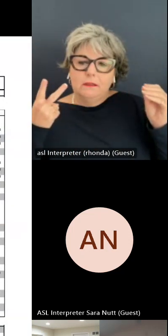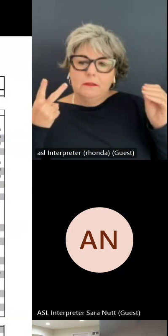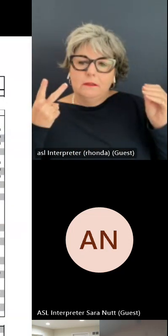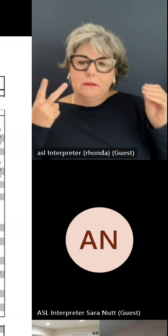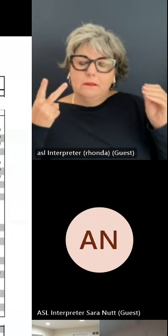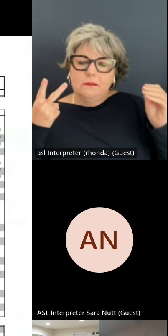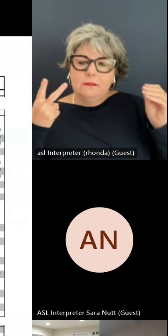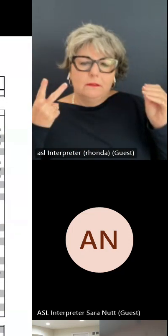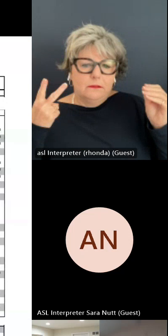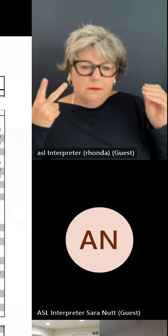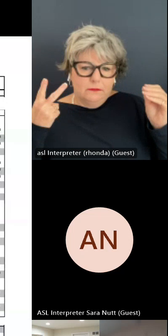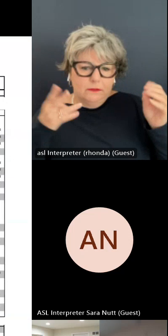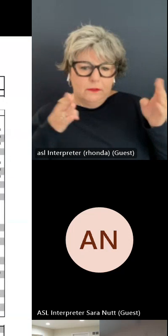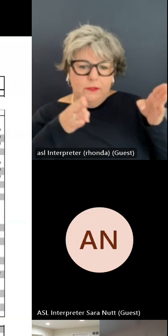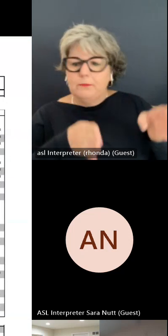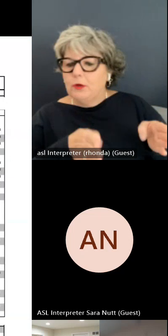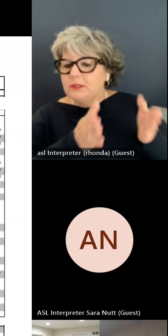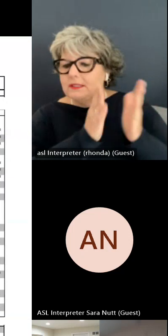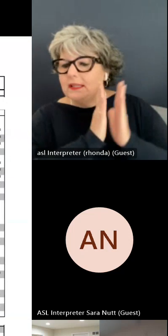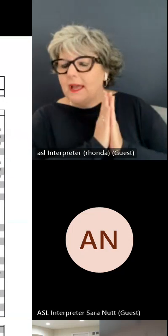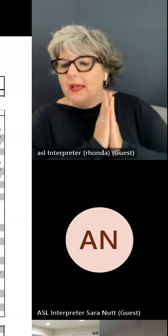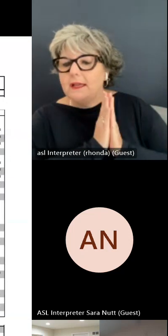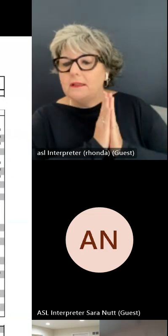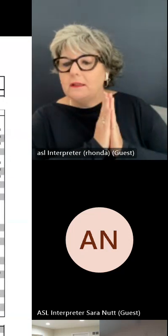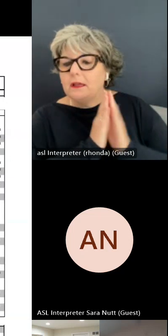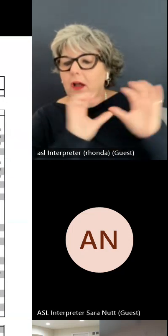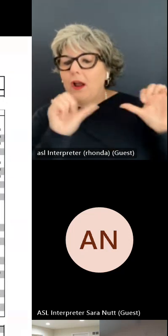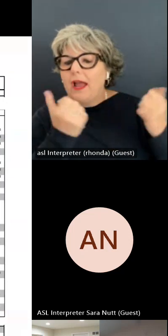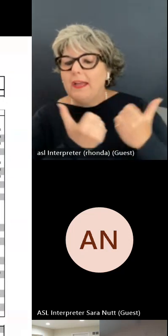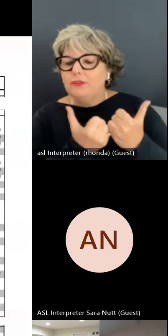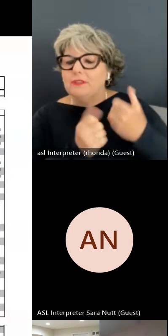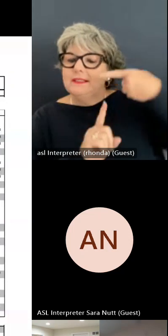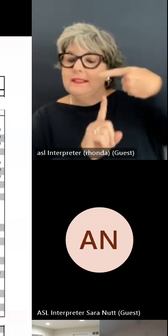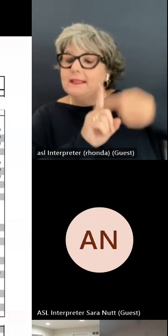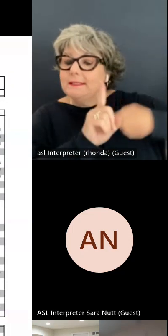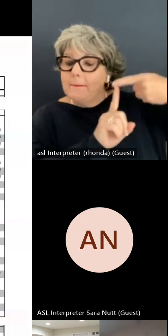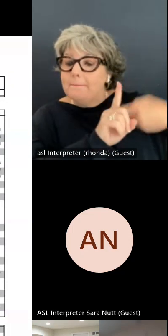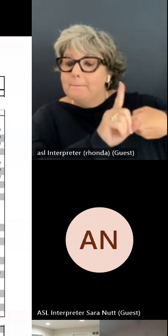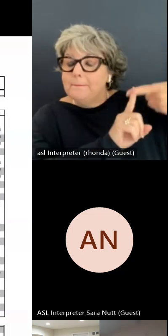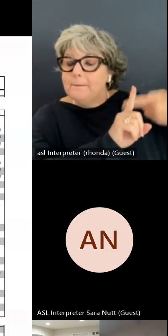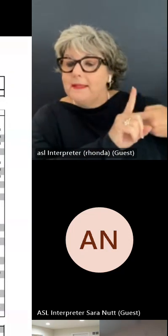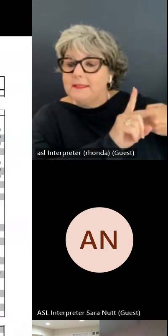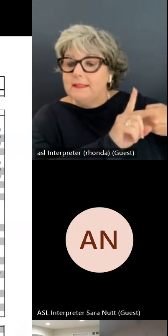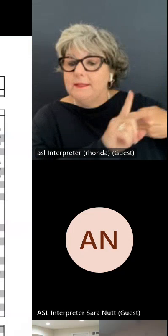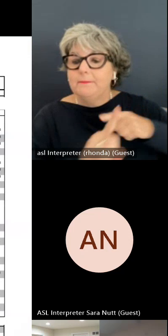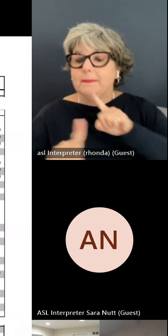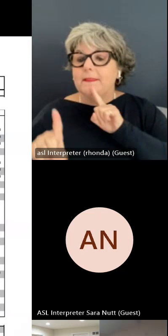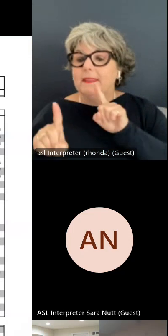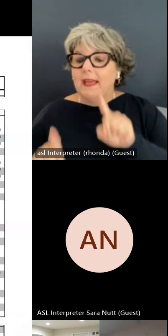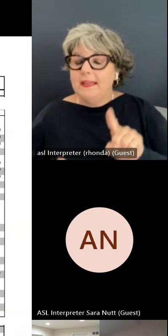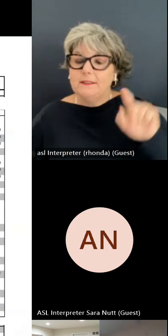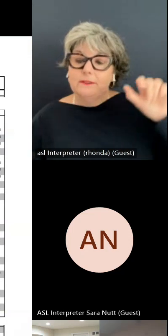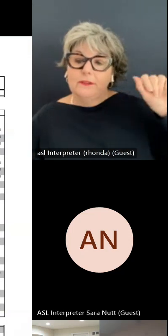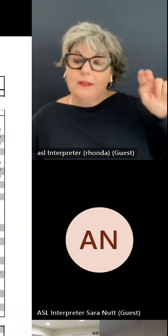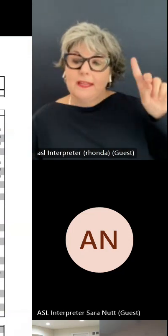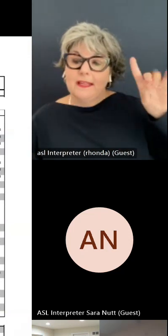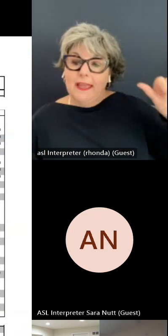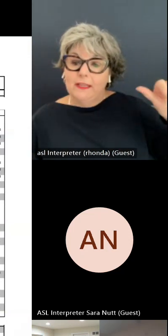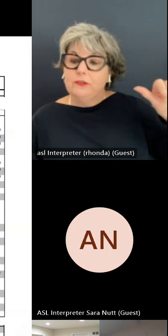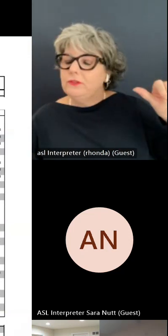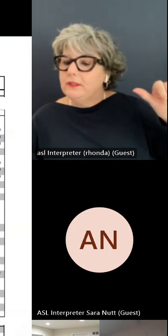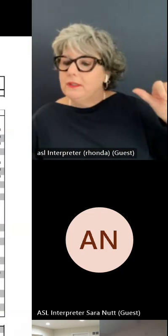the person who asked the question said our agency does it monthly. And I think the answer, and Andy, you should help me out here